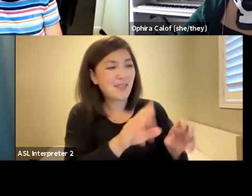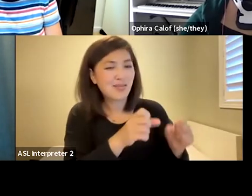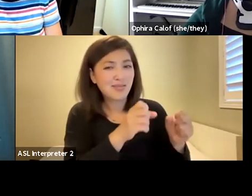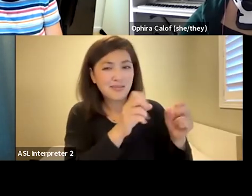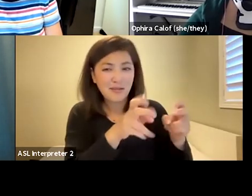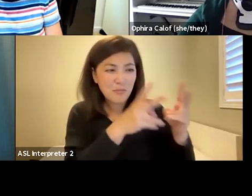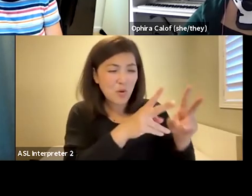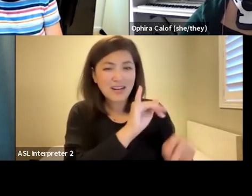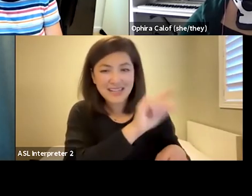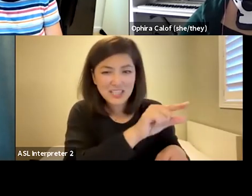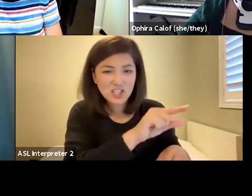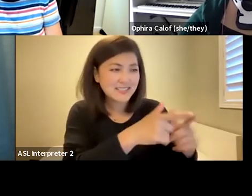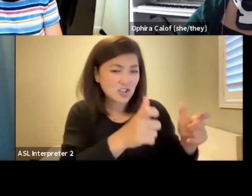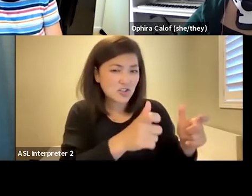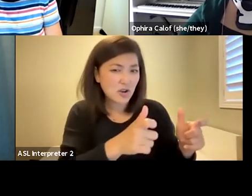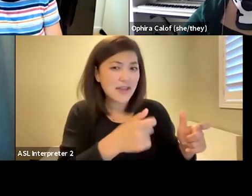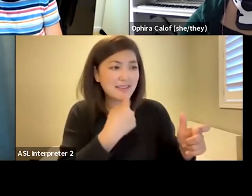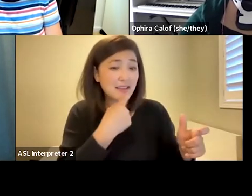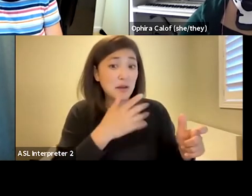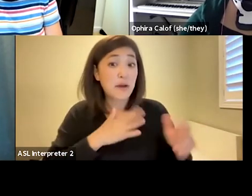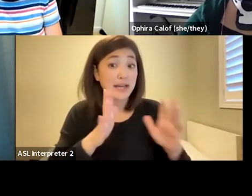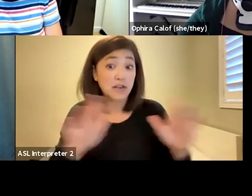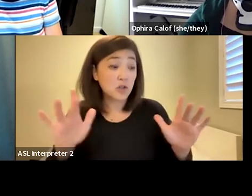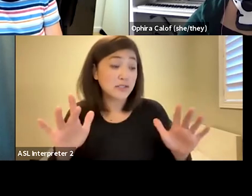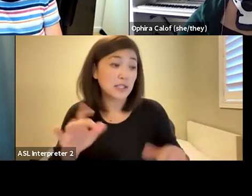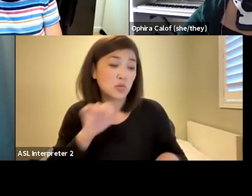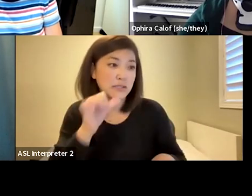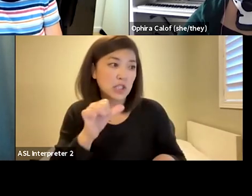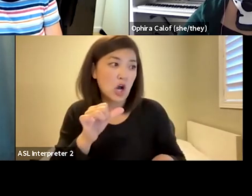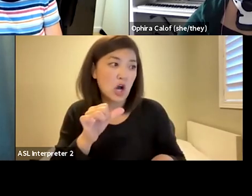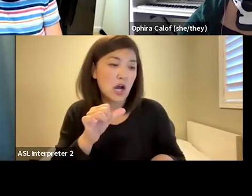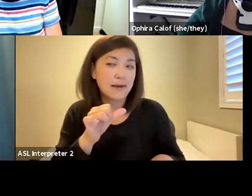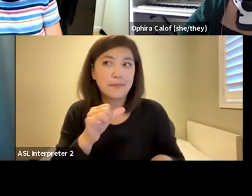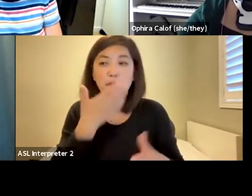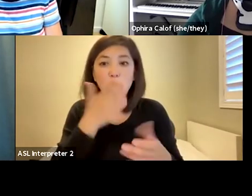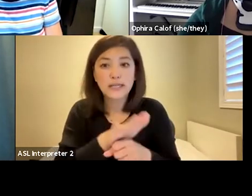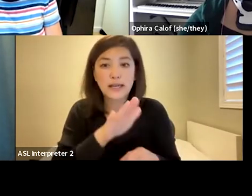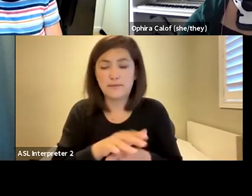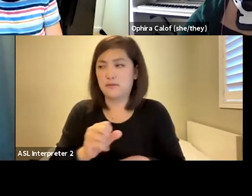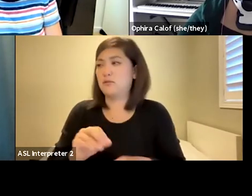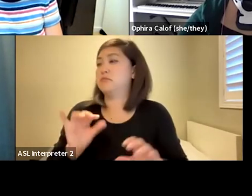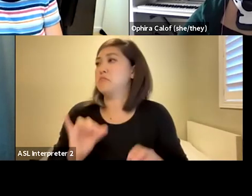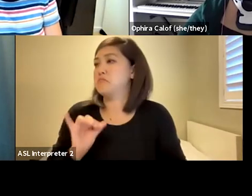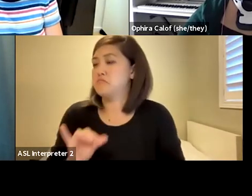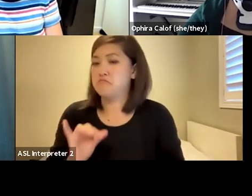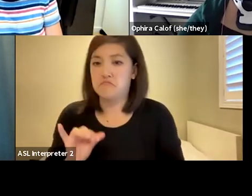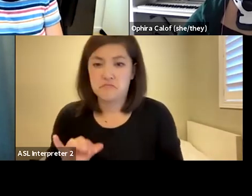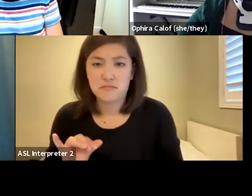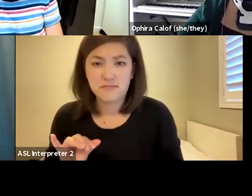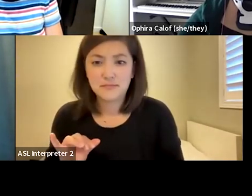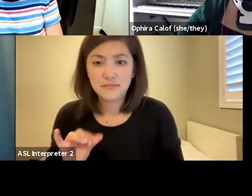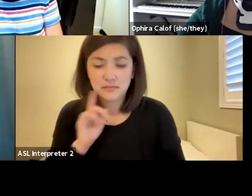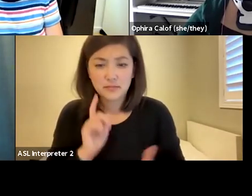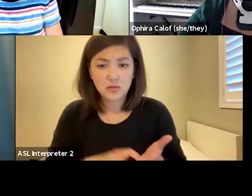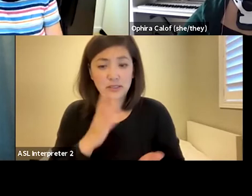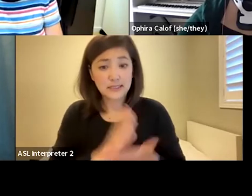my diverse show wasn't universal enough, AKA white enough. I was blown away by the fact that my idols, some